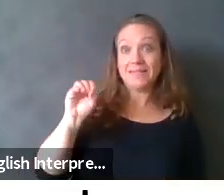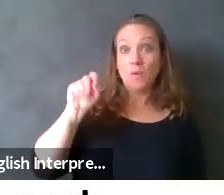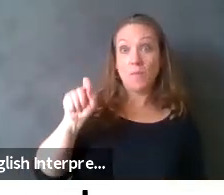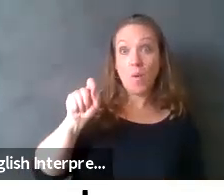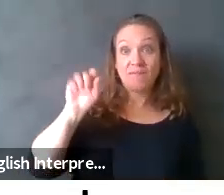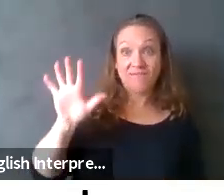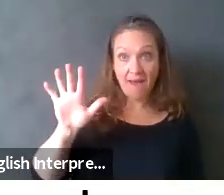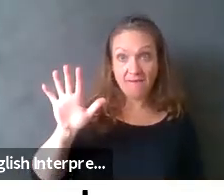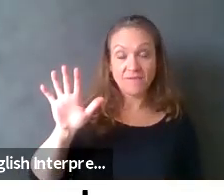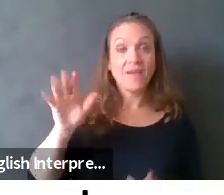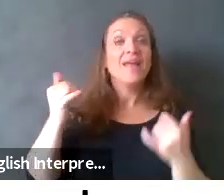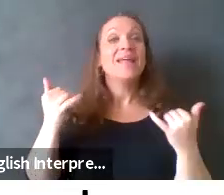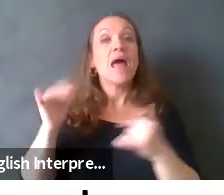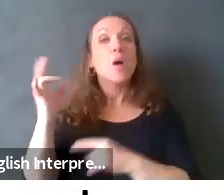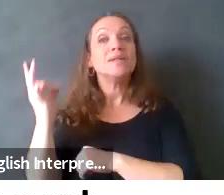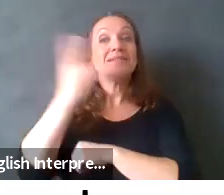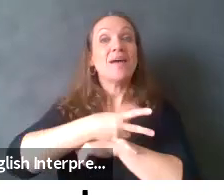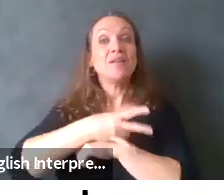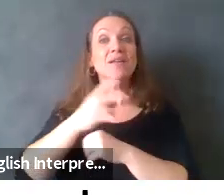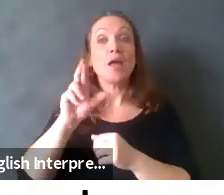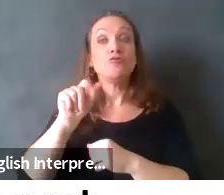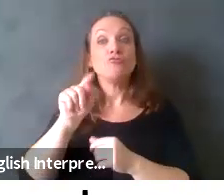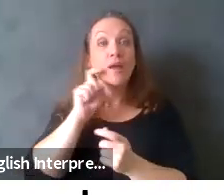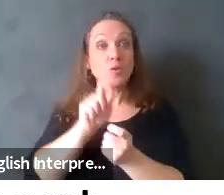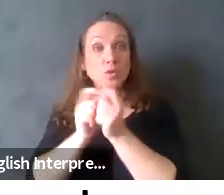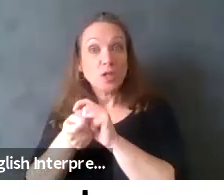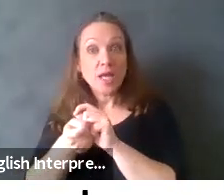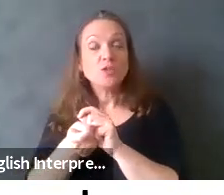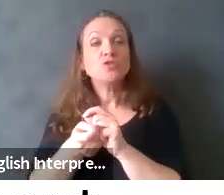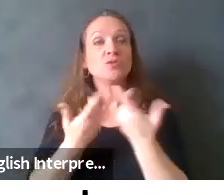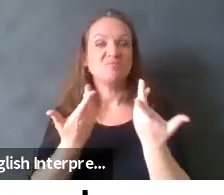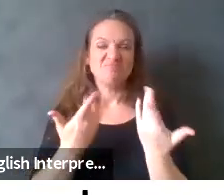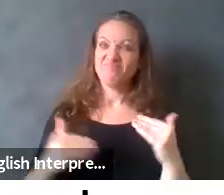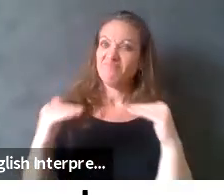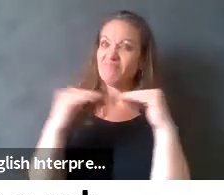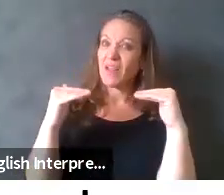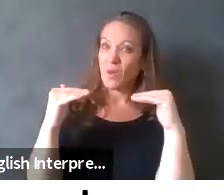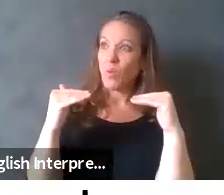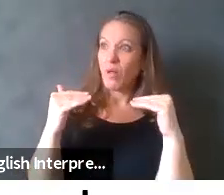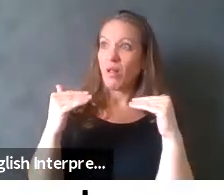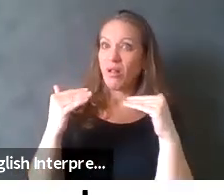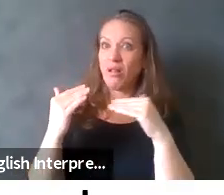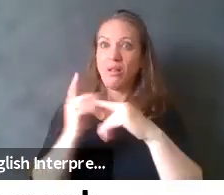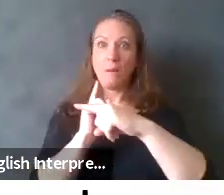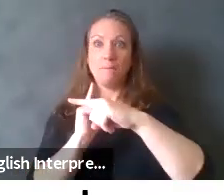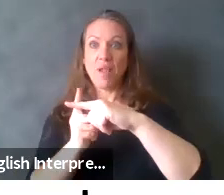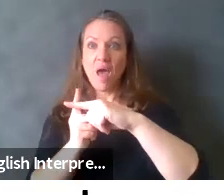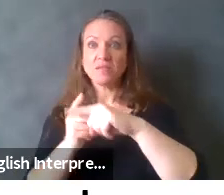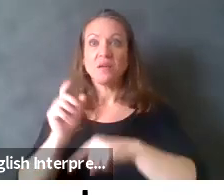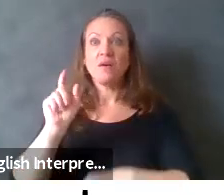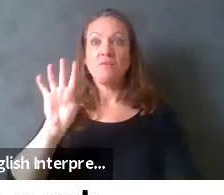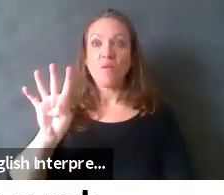The 7-day rate of change for cases is equal to plus